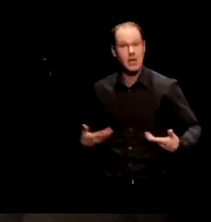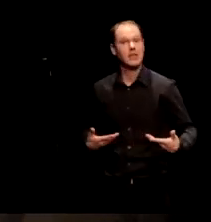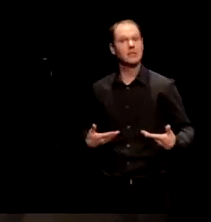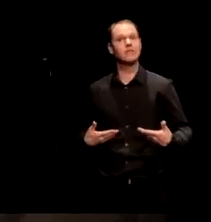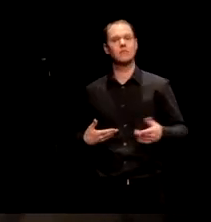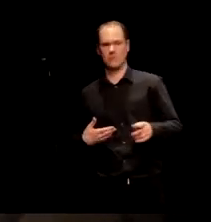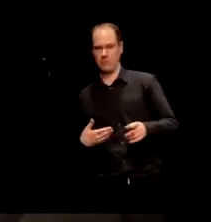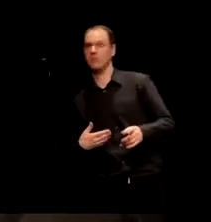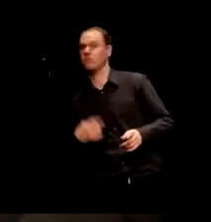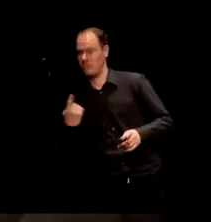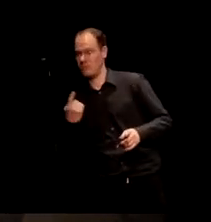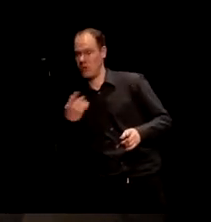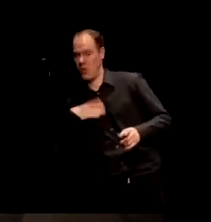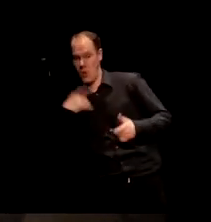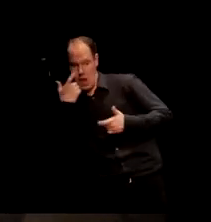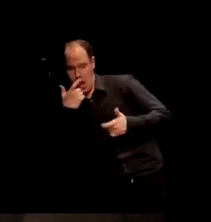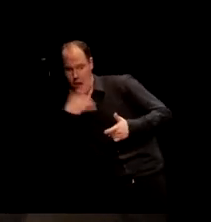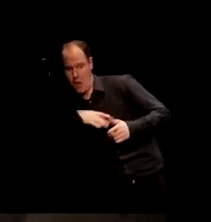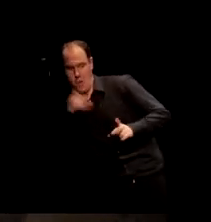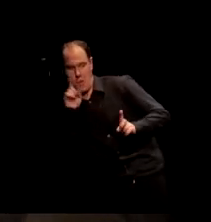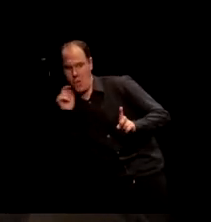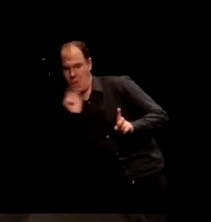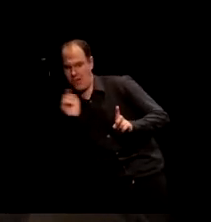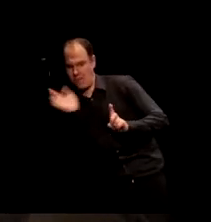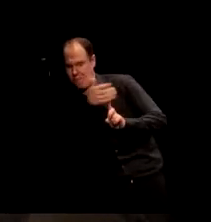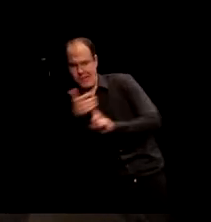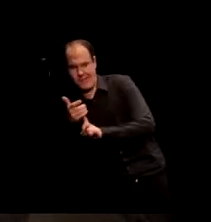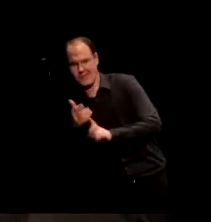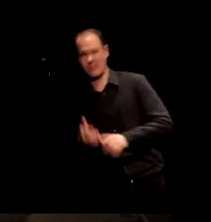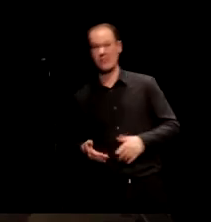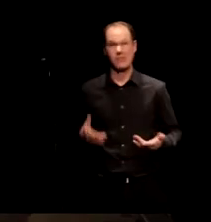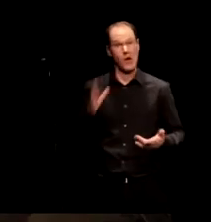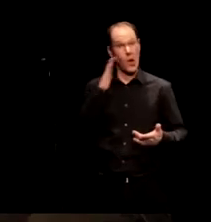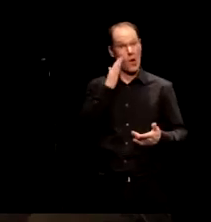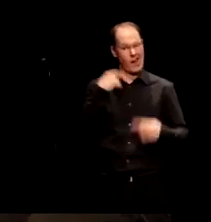Mrs. Baker's own heart. They'll be glad when the noisy ones depart.